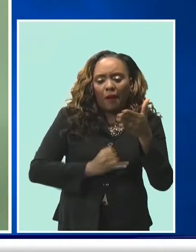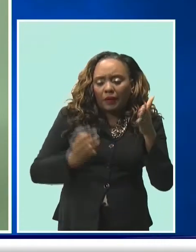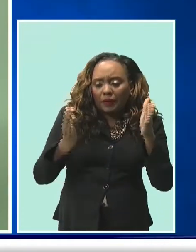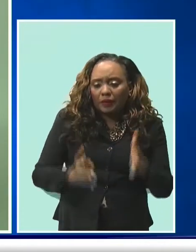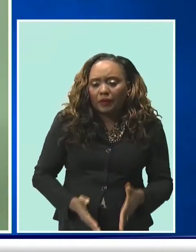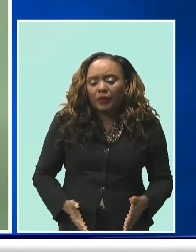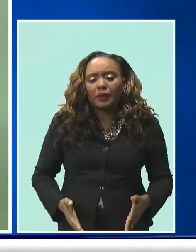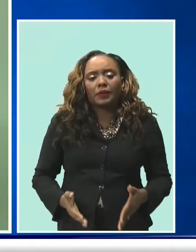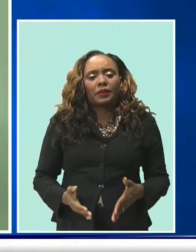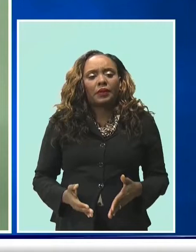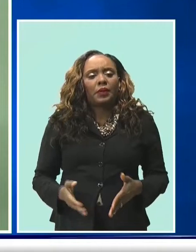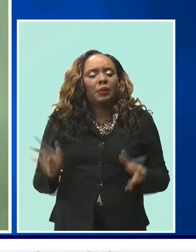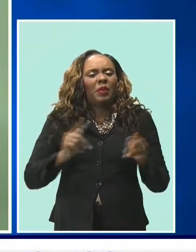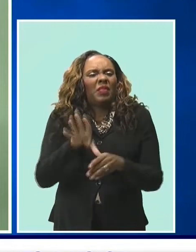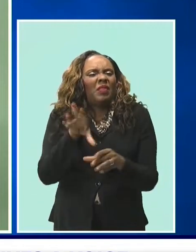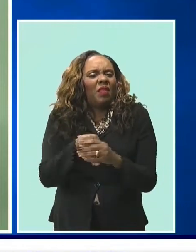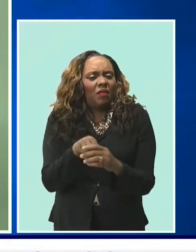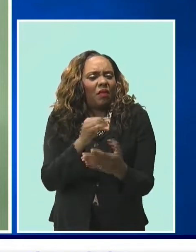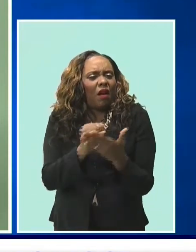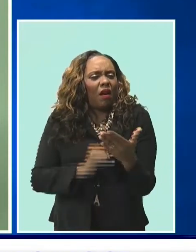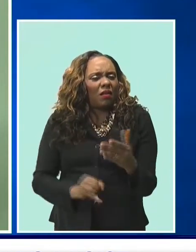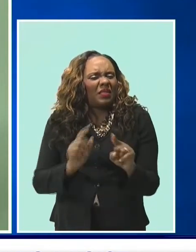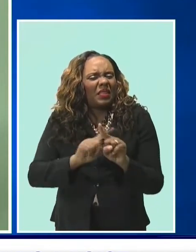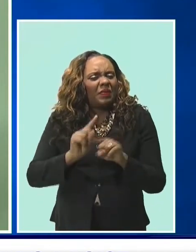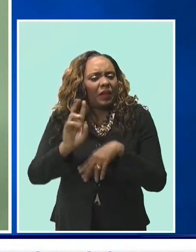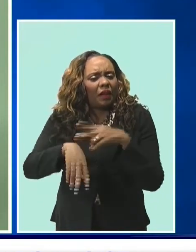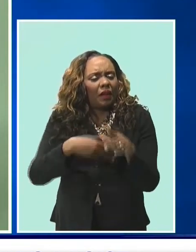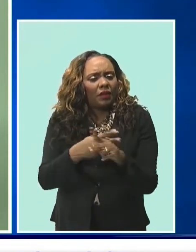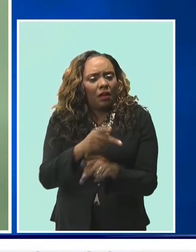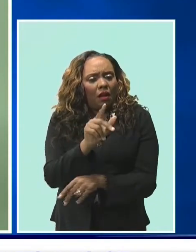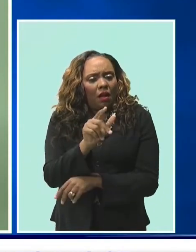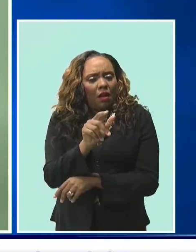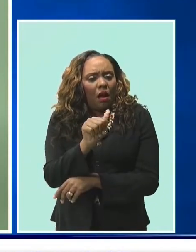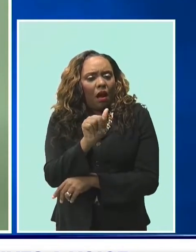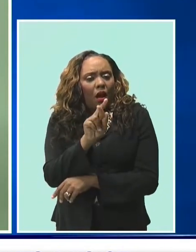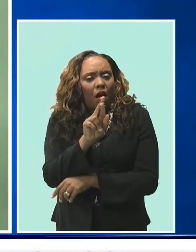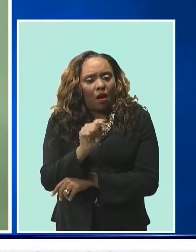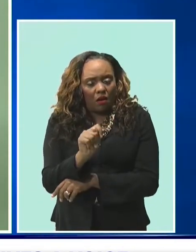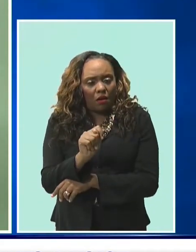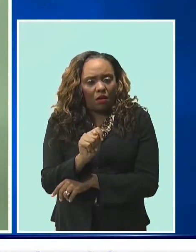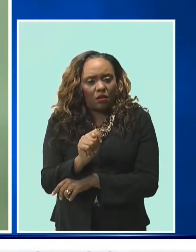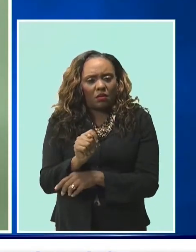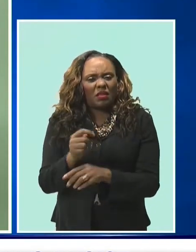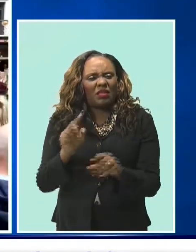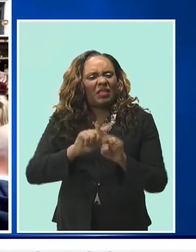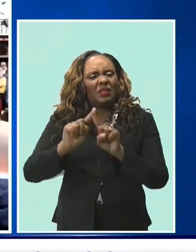and art stakeholders on the island to get their particular perspective.